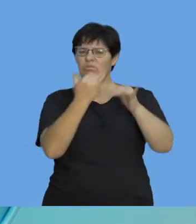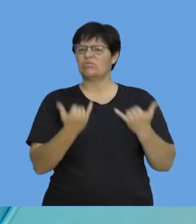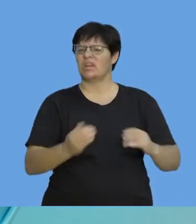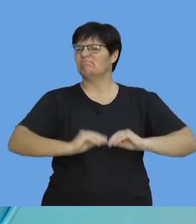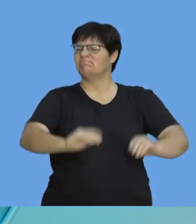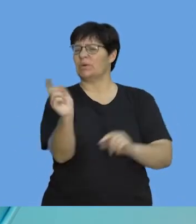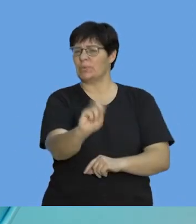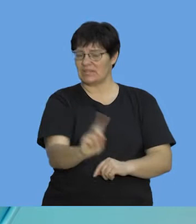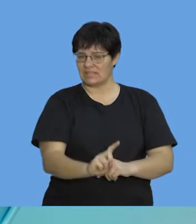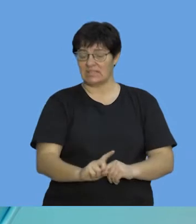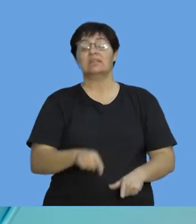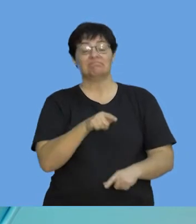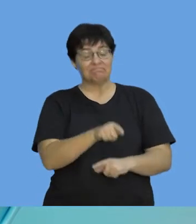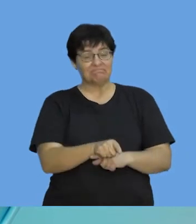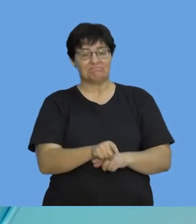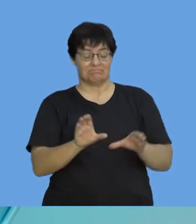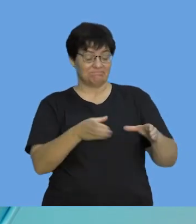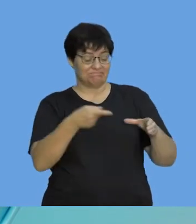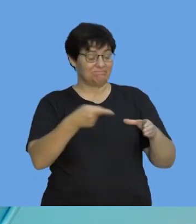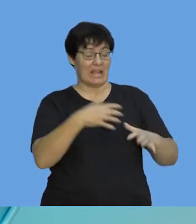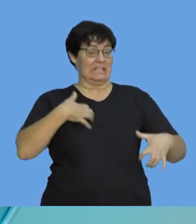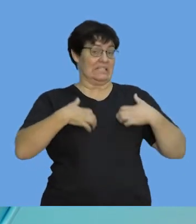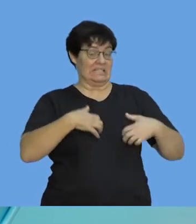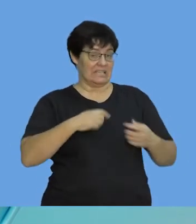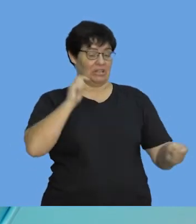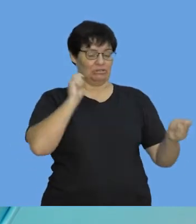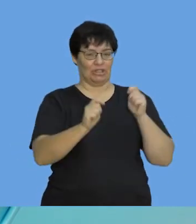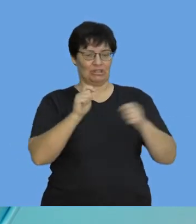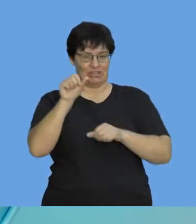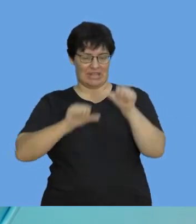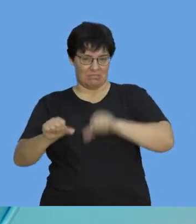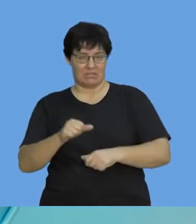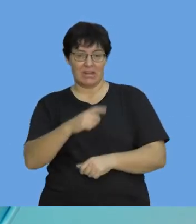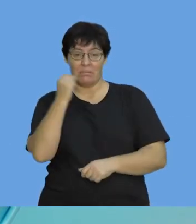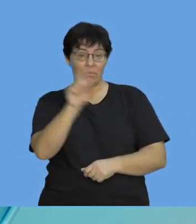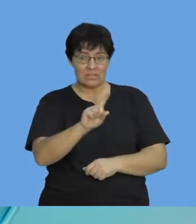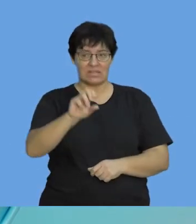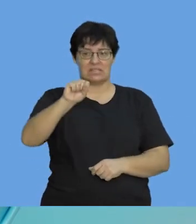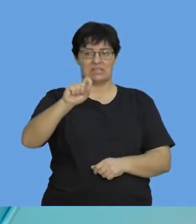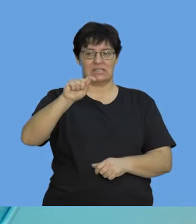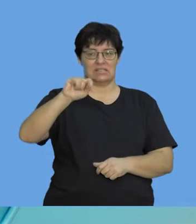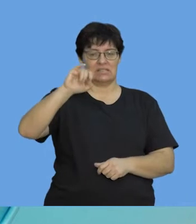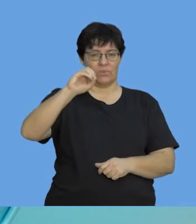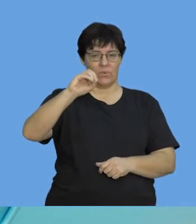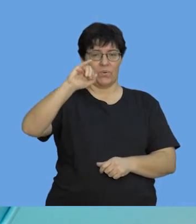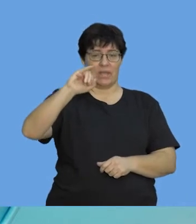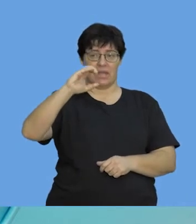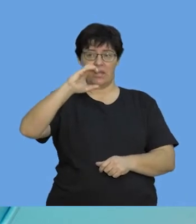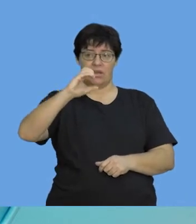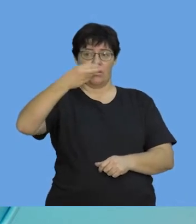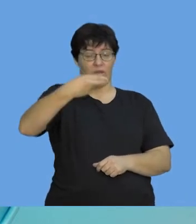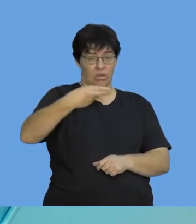exciting section of chemical change, which has to do with stoichiometry. We're going to focus our attention